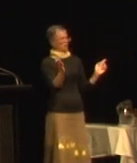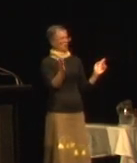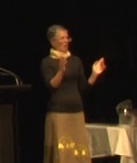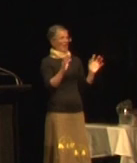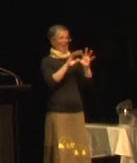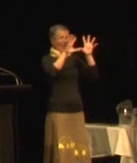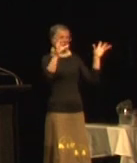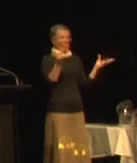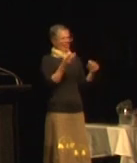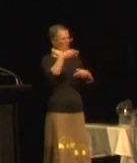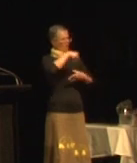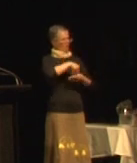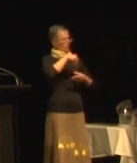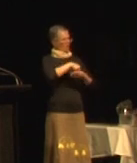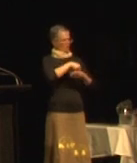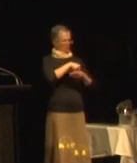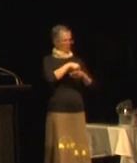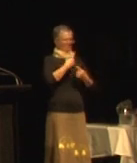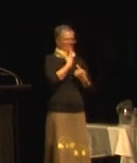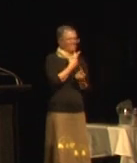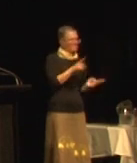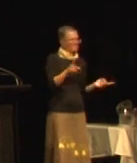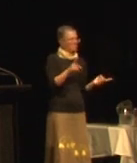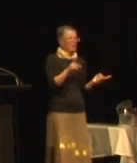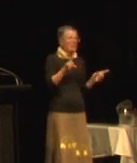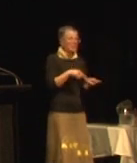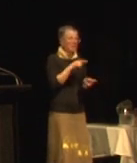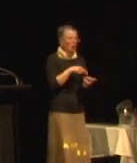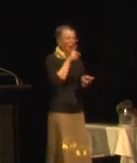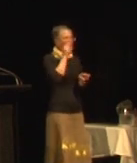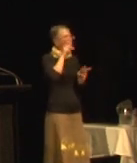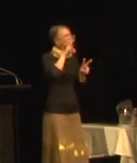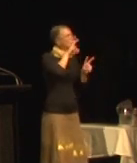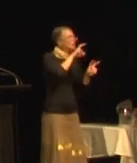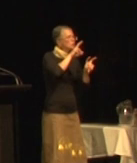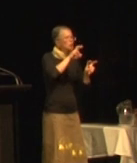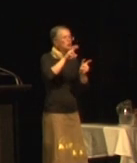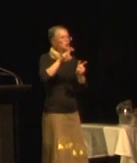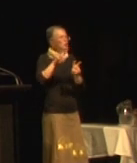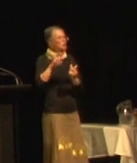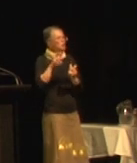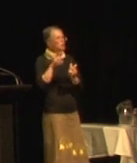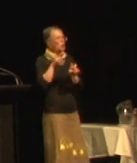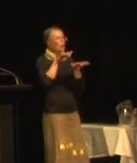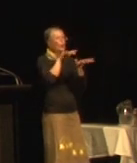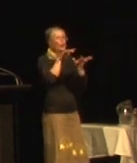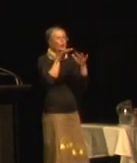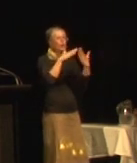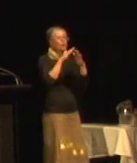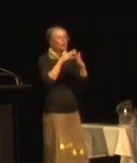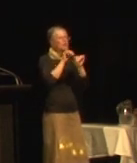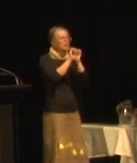content in and of itself. It's also research. How do people in a community think about what's their